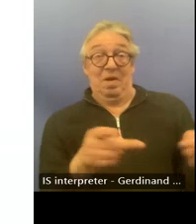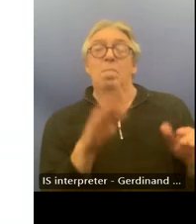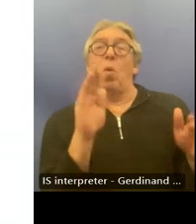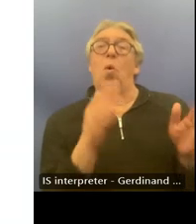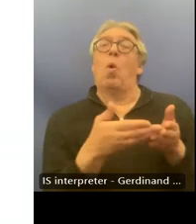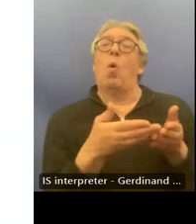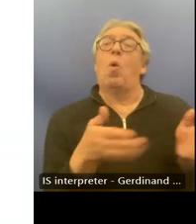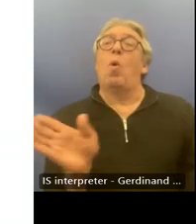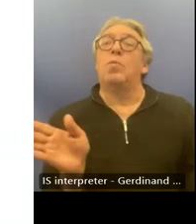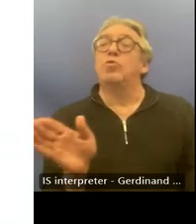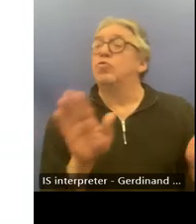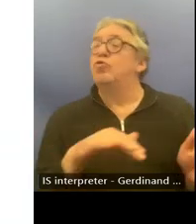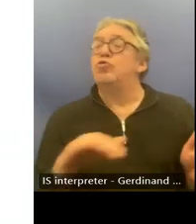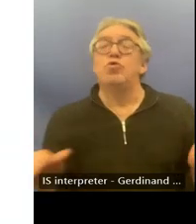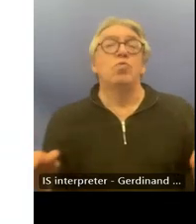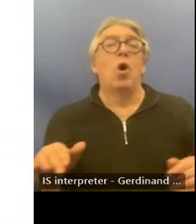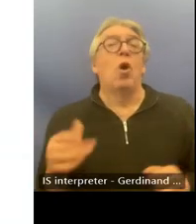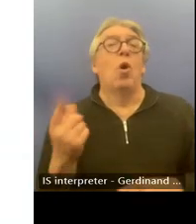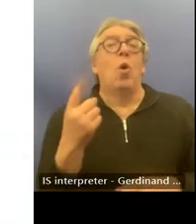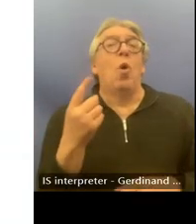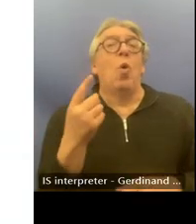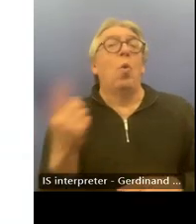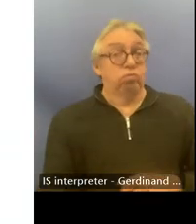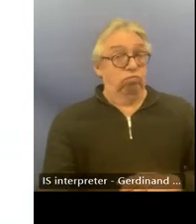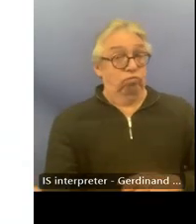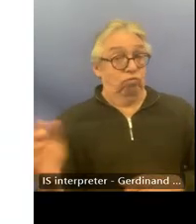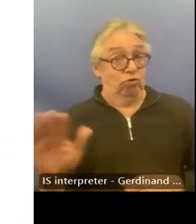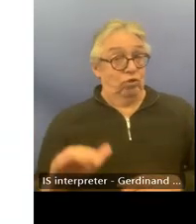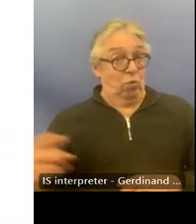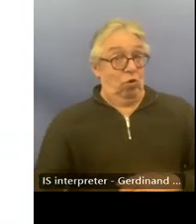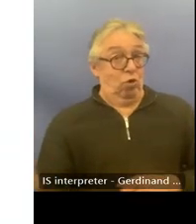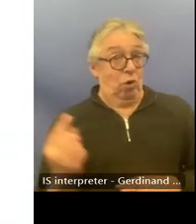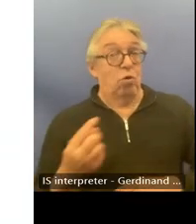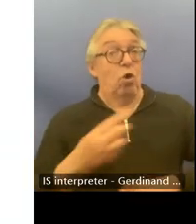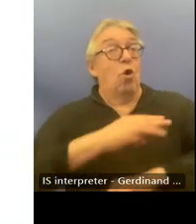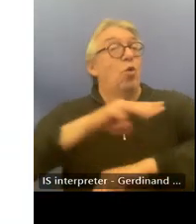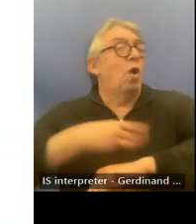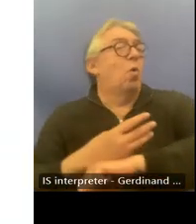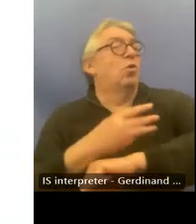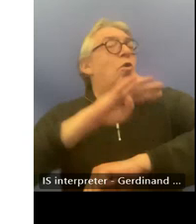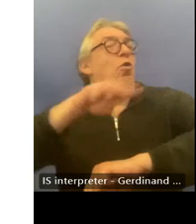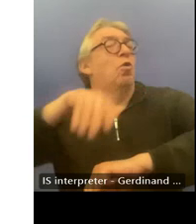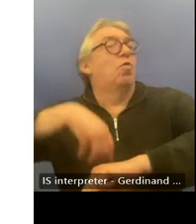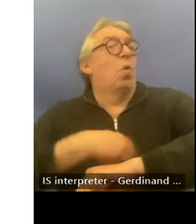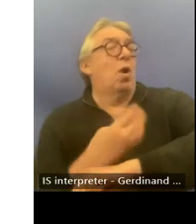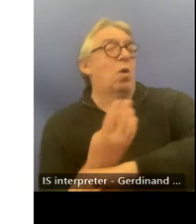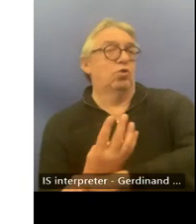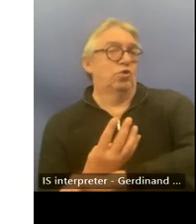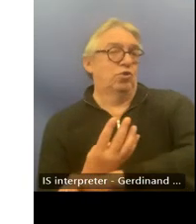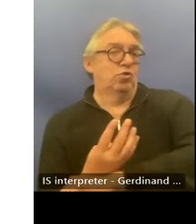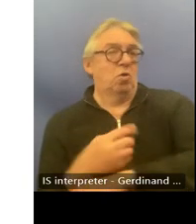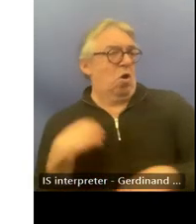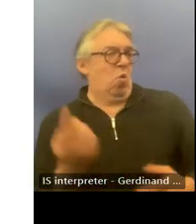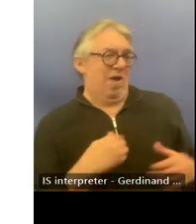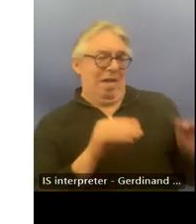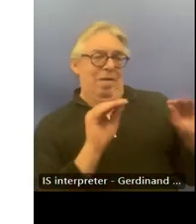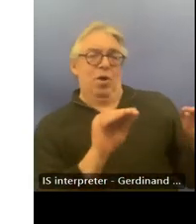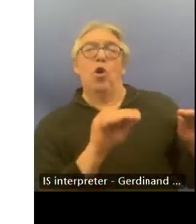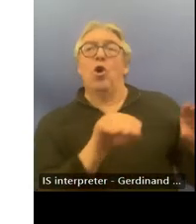for 3 to 4 hour a session. A community teacher, which is trained by us and also affiliated by the